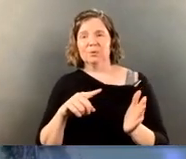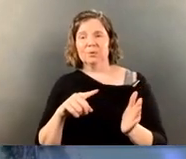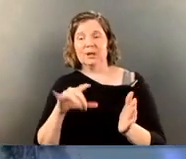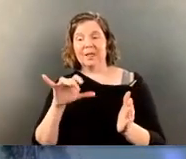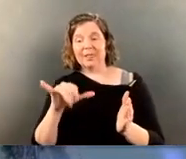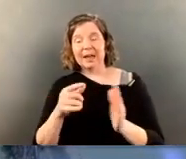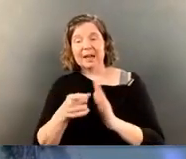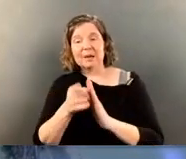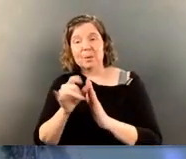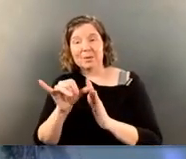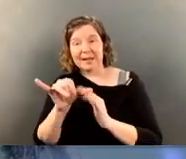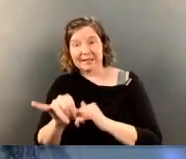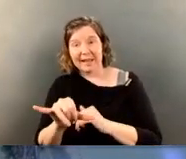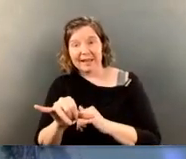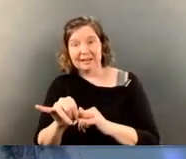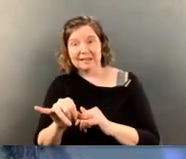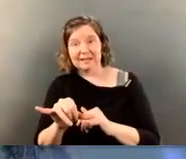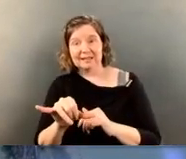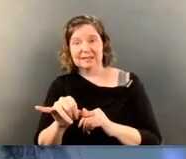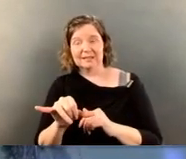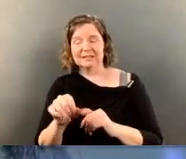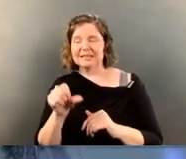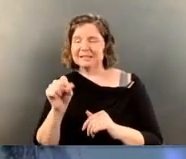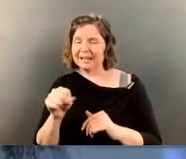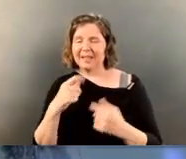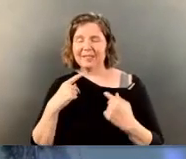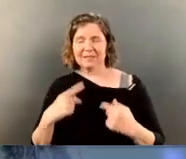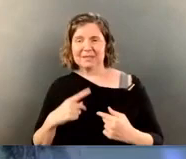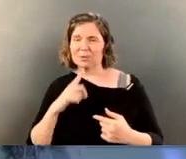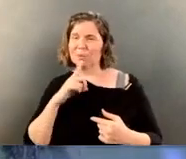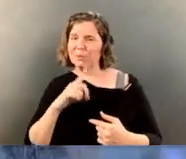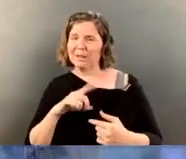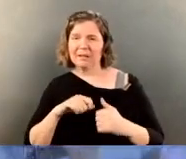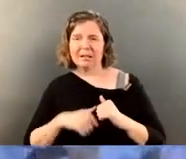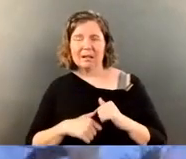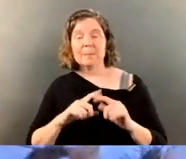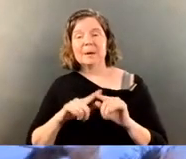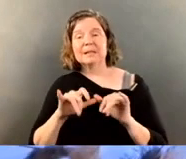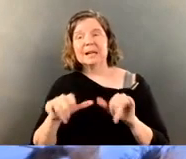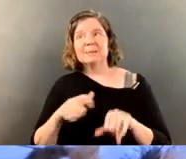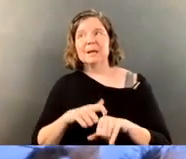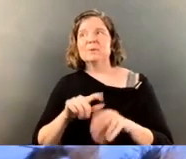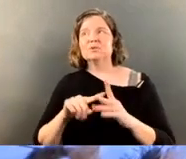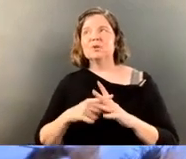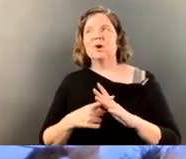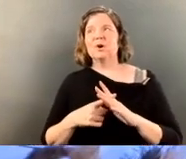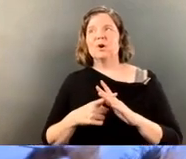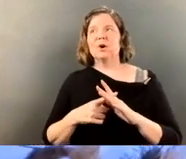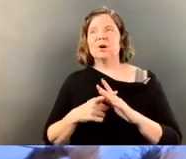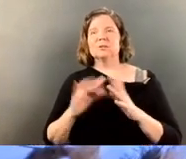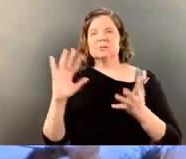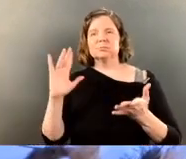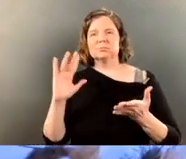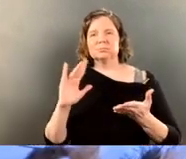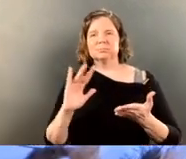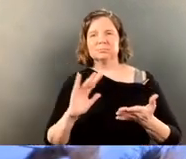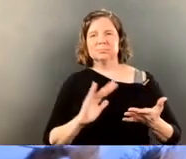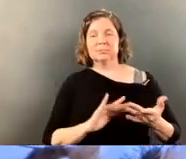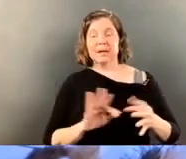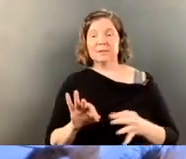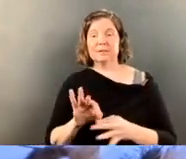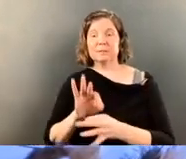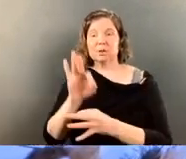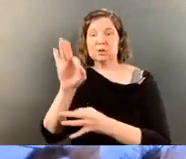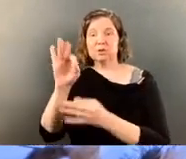that in a moment like that, yeah, the physical's real, but the physical just starts to bleed away and the spiritual